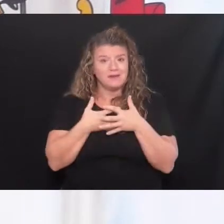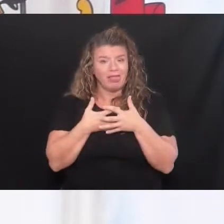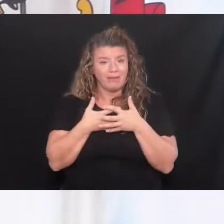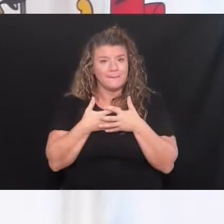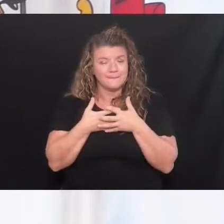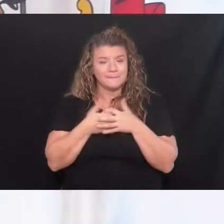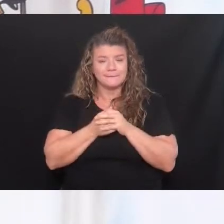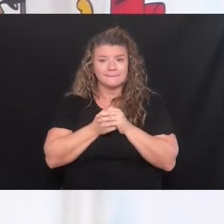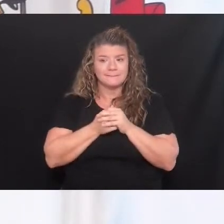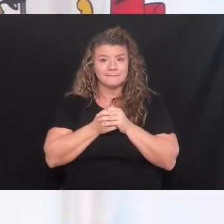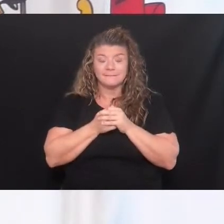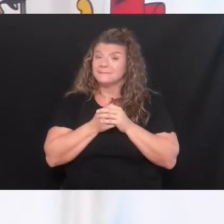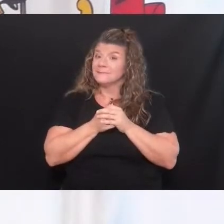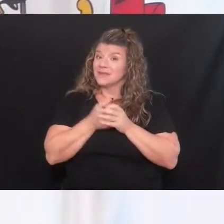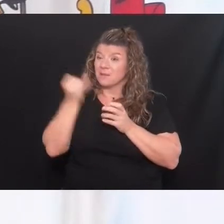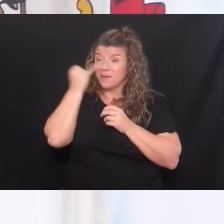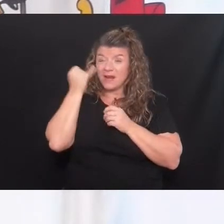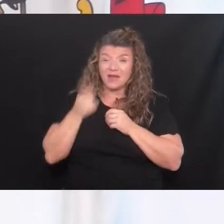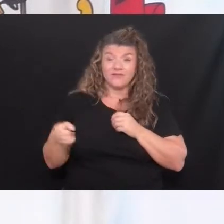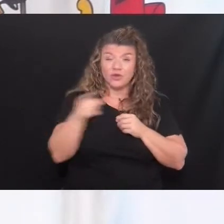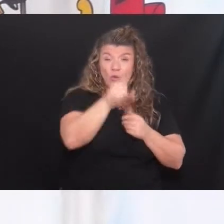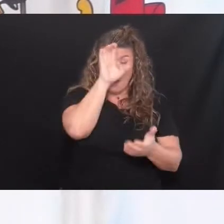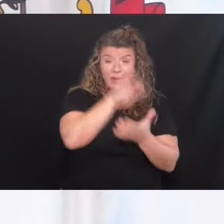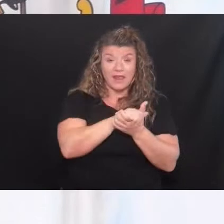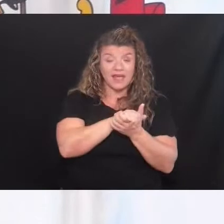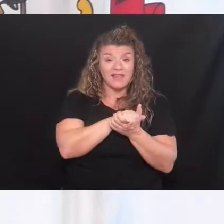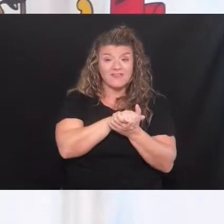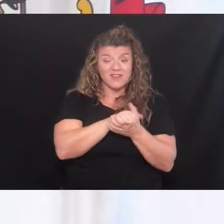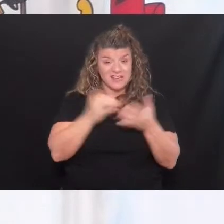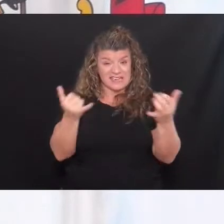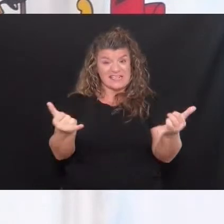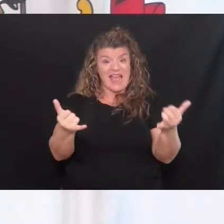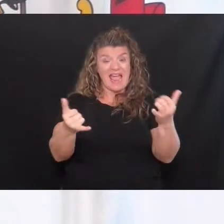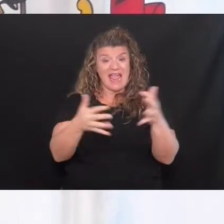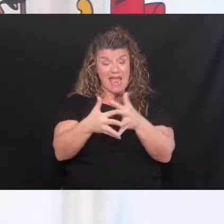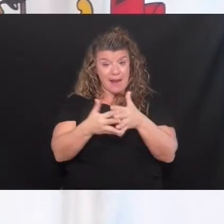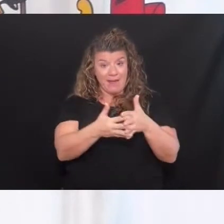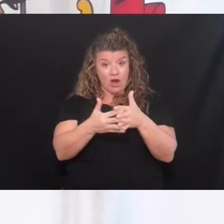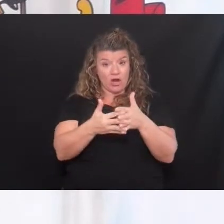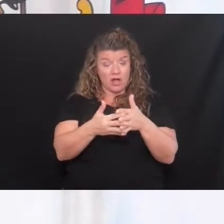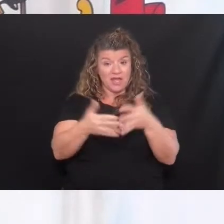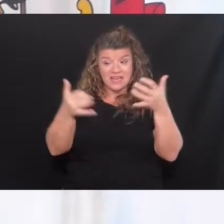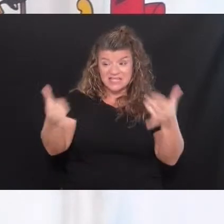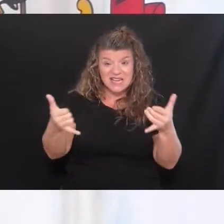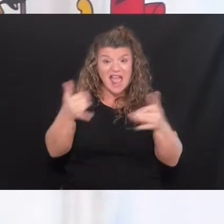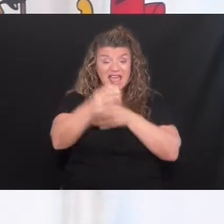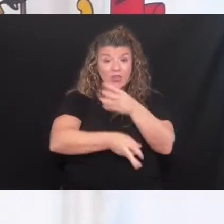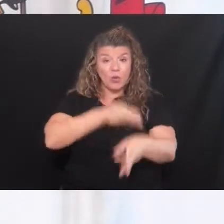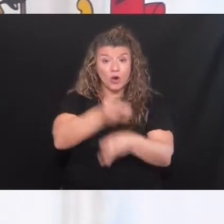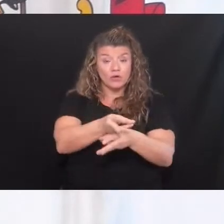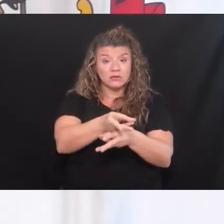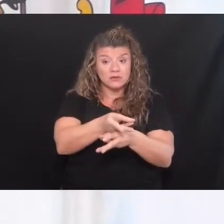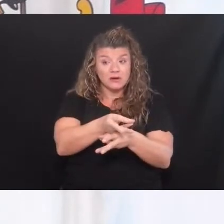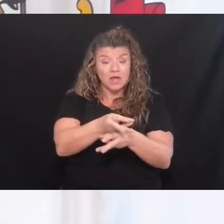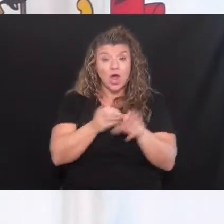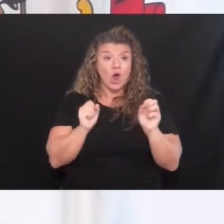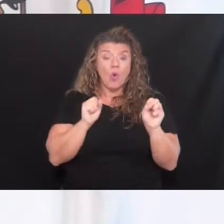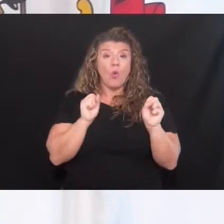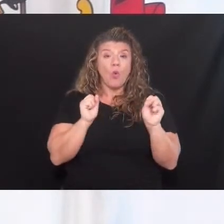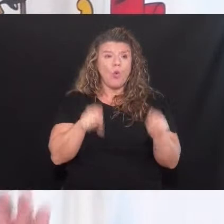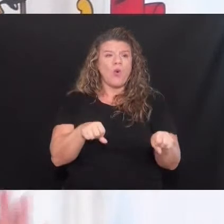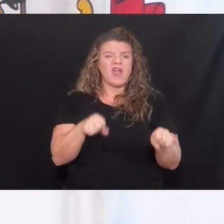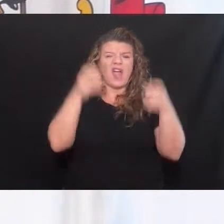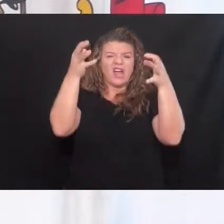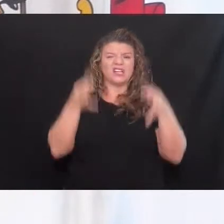But anybody that believes that today in America, today in the world, we can just